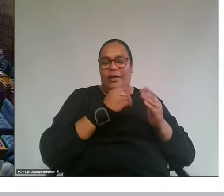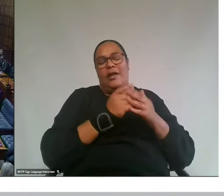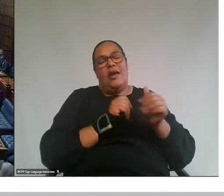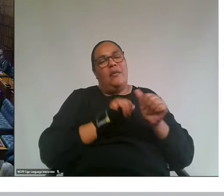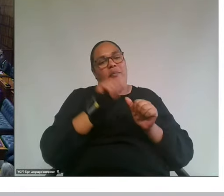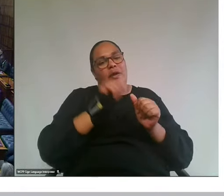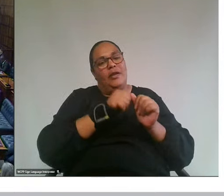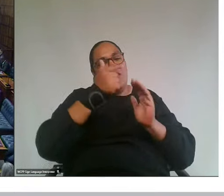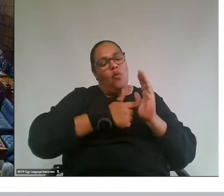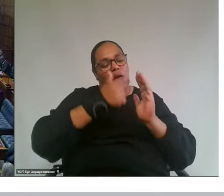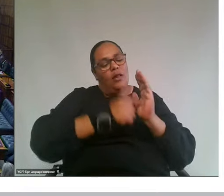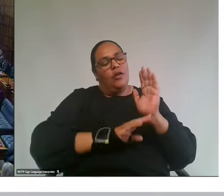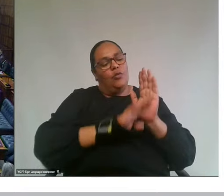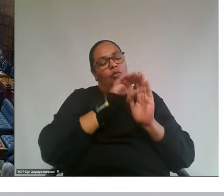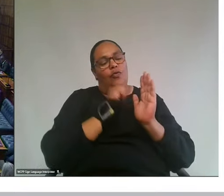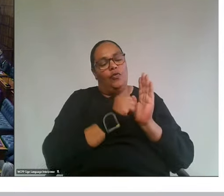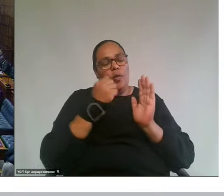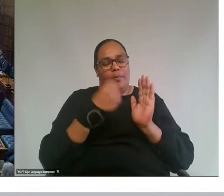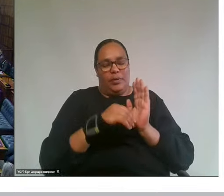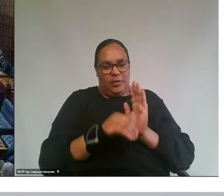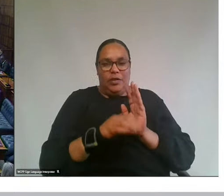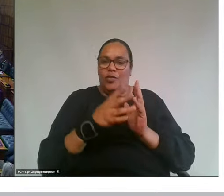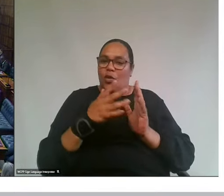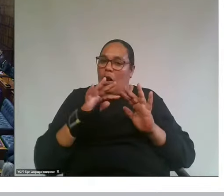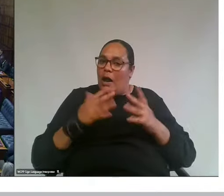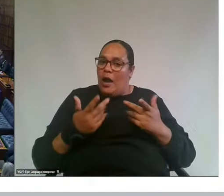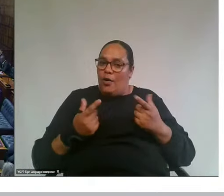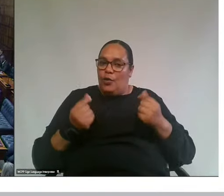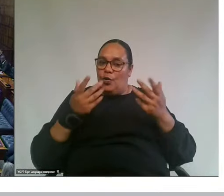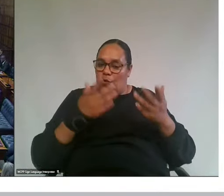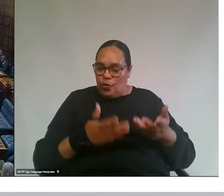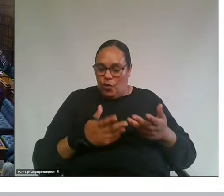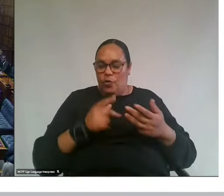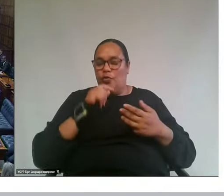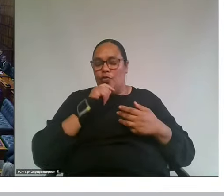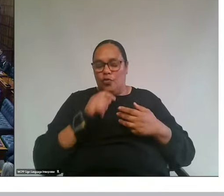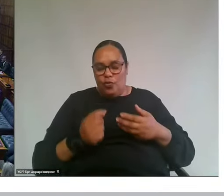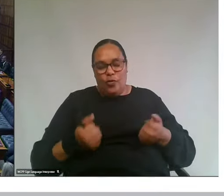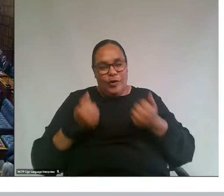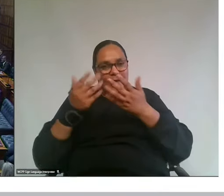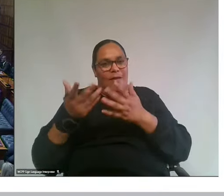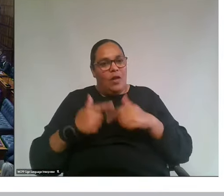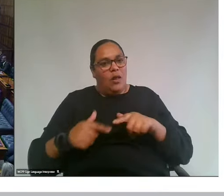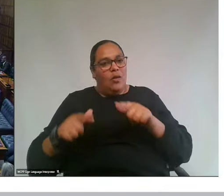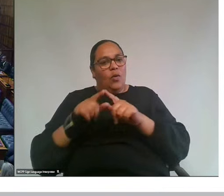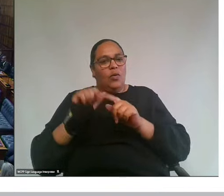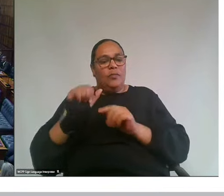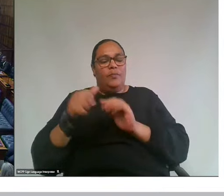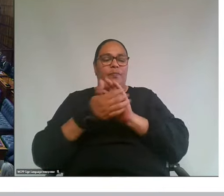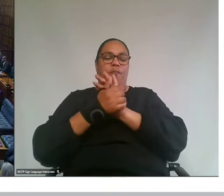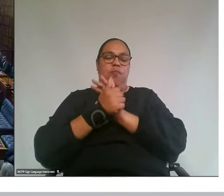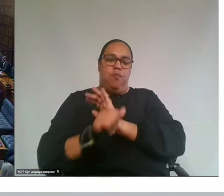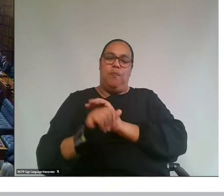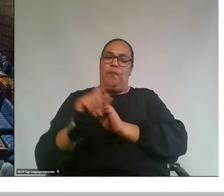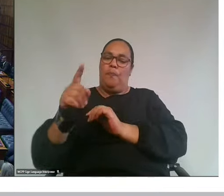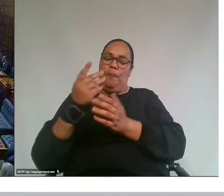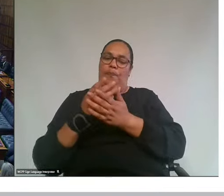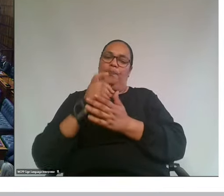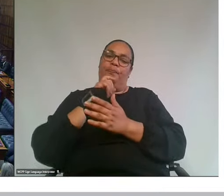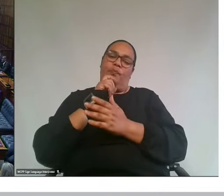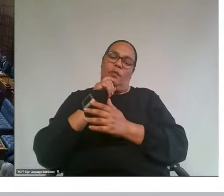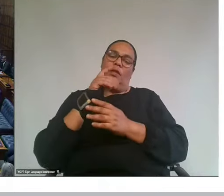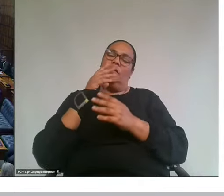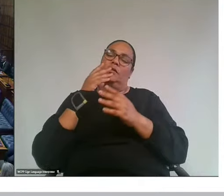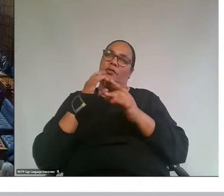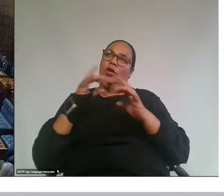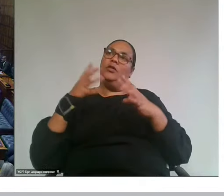welding and to improve his business so the way you get around that is to actually give the locals skills which they can use to start a decent